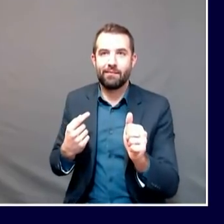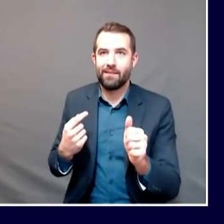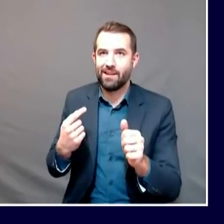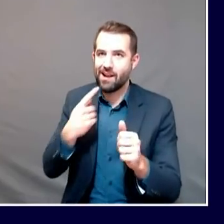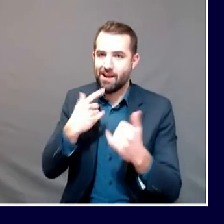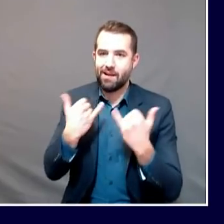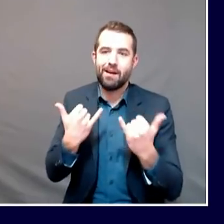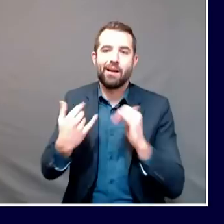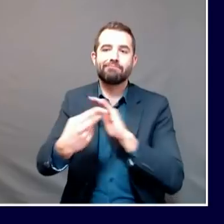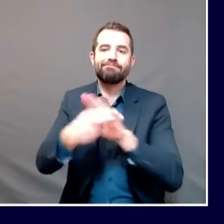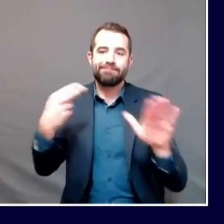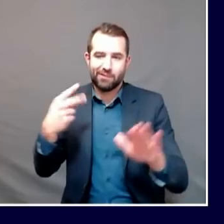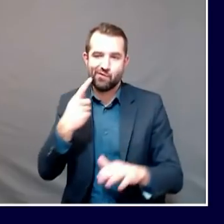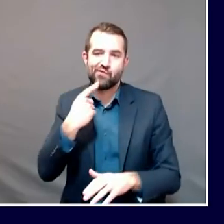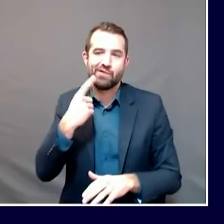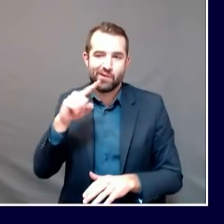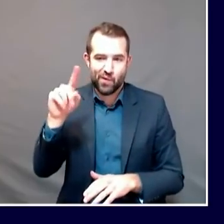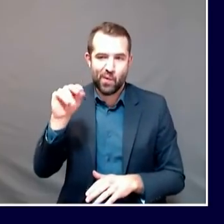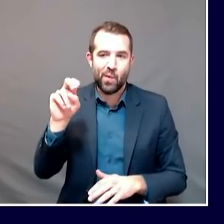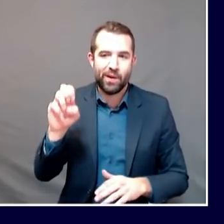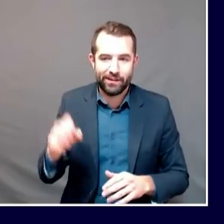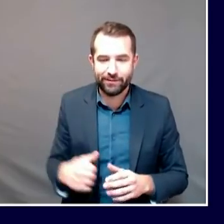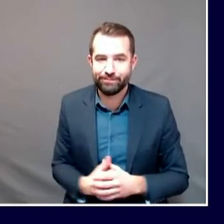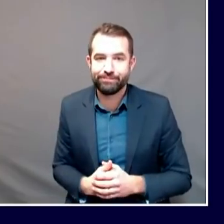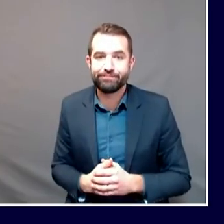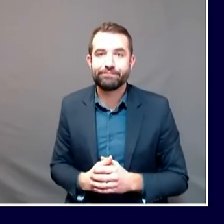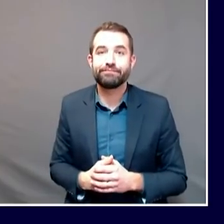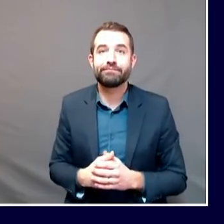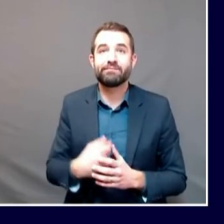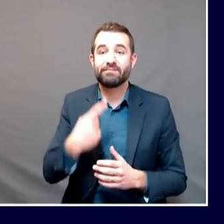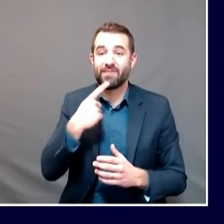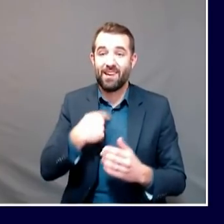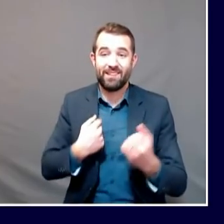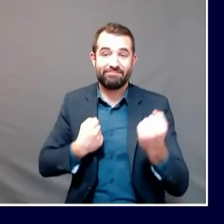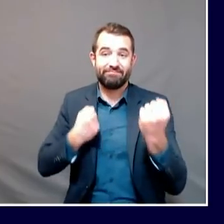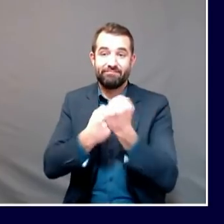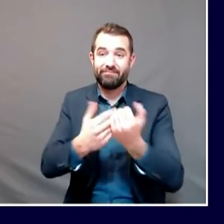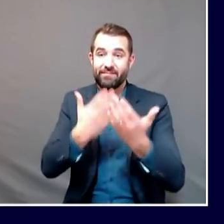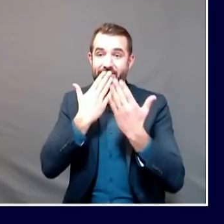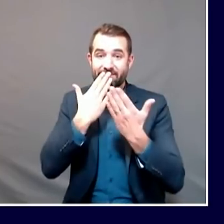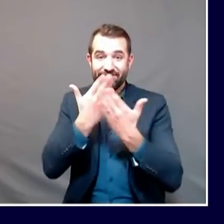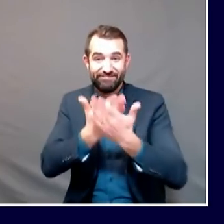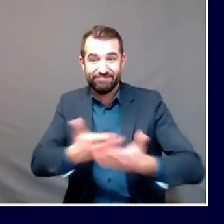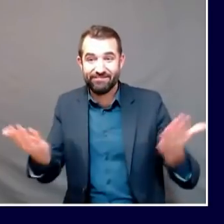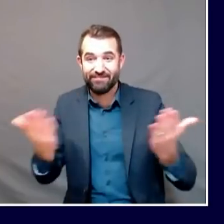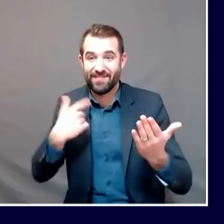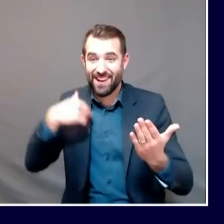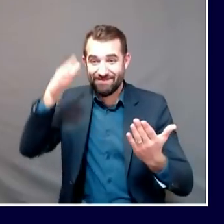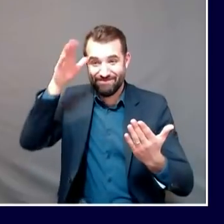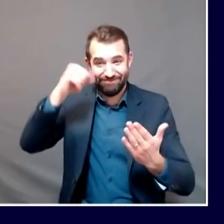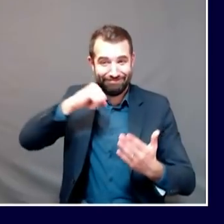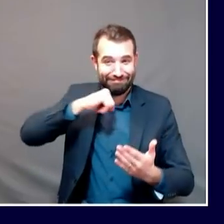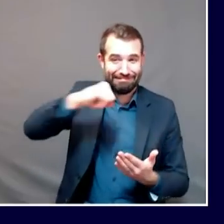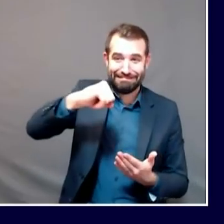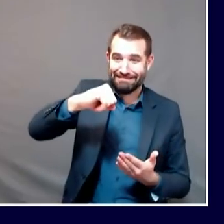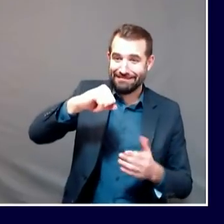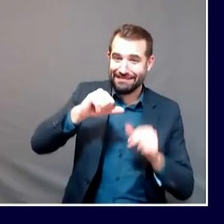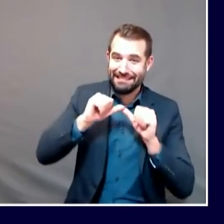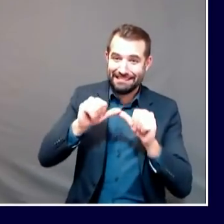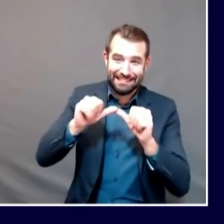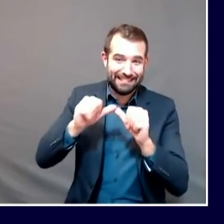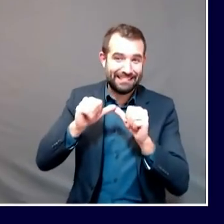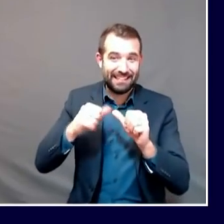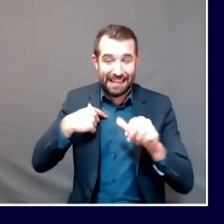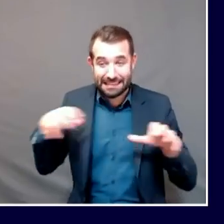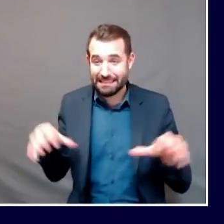to how well and how long we were able to hold out. But even in light of the great work that we did as a